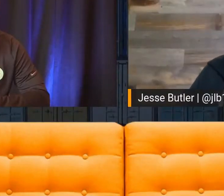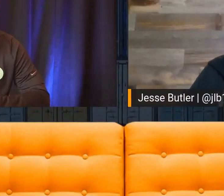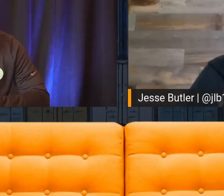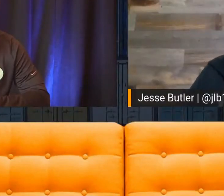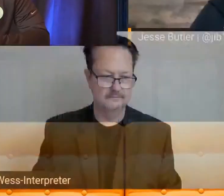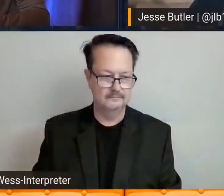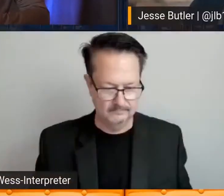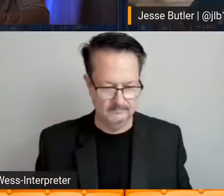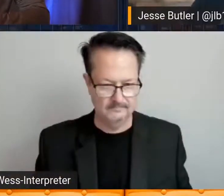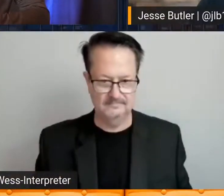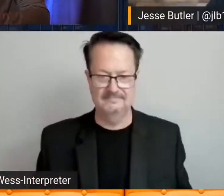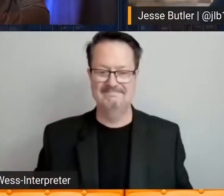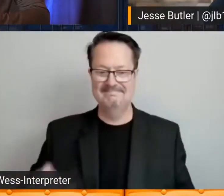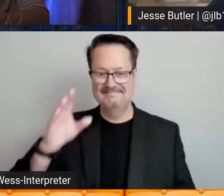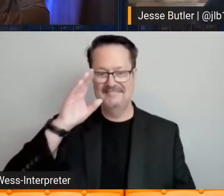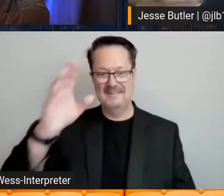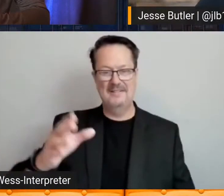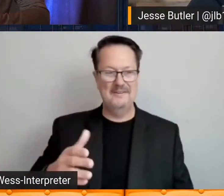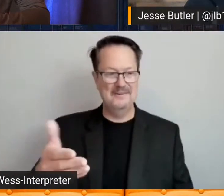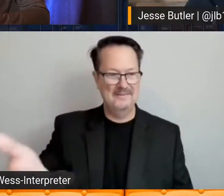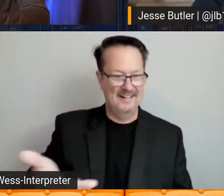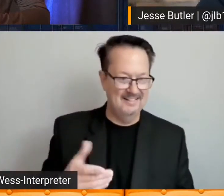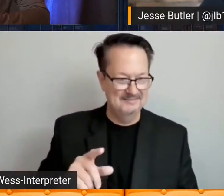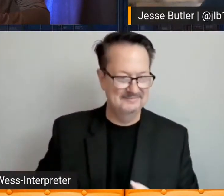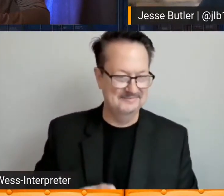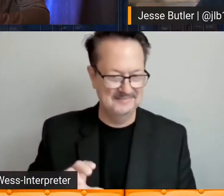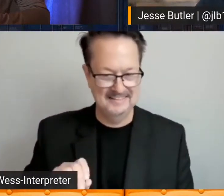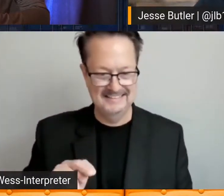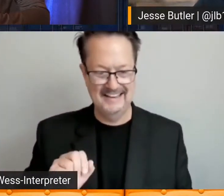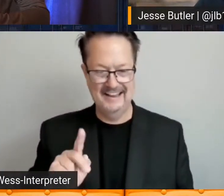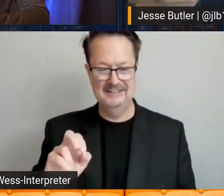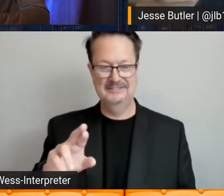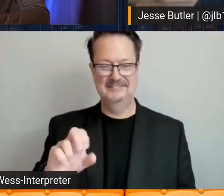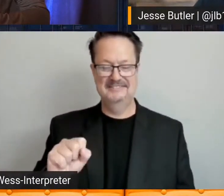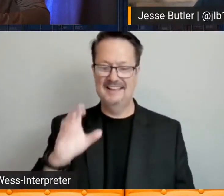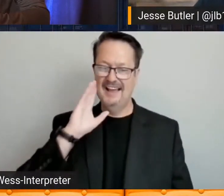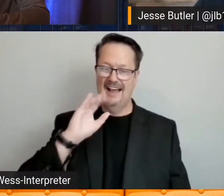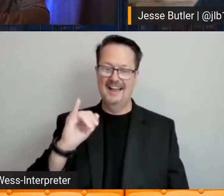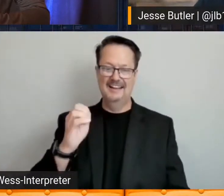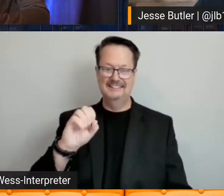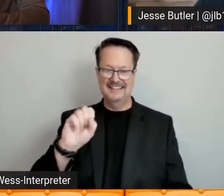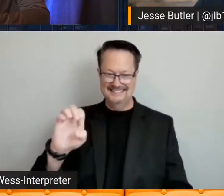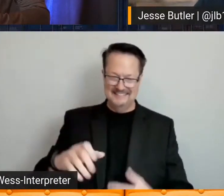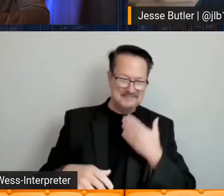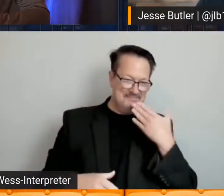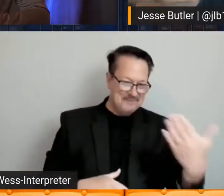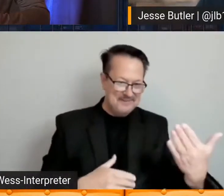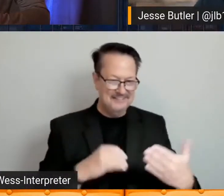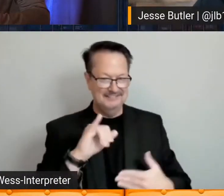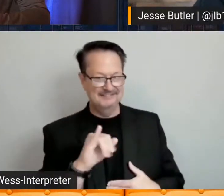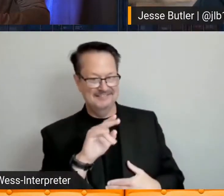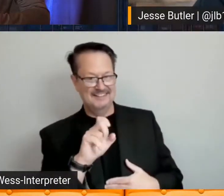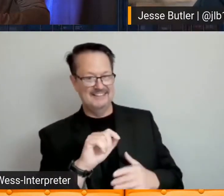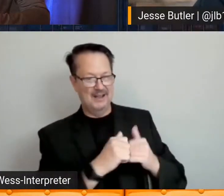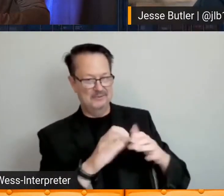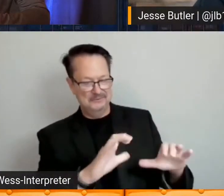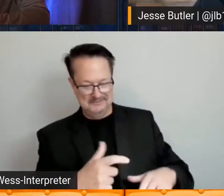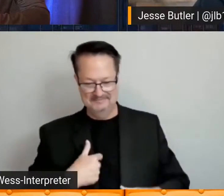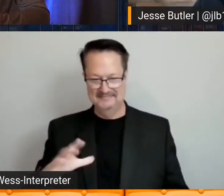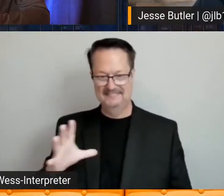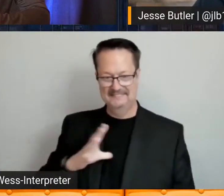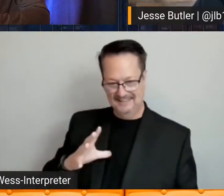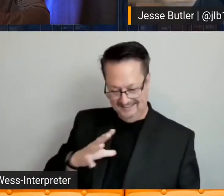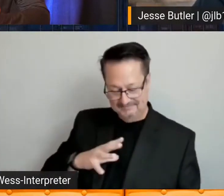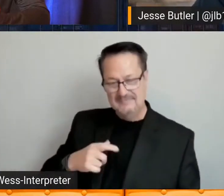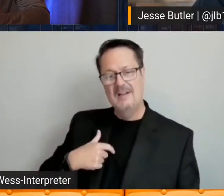Hello, welcome to Container. Hey, Hi, Jesse. good morning, Justin. How you doing? I'm doing just fine.